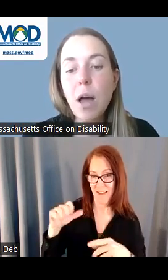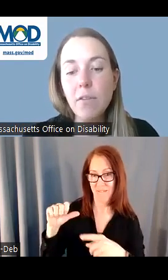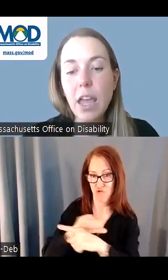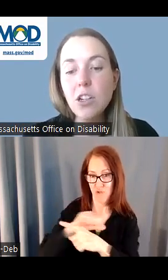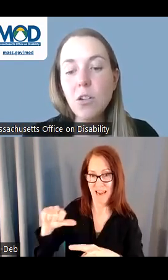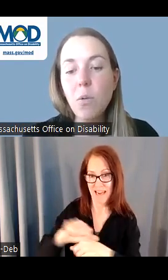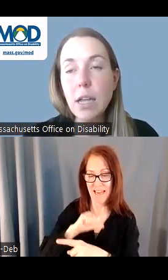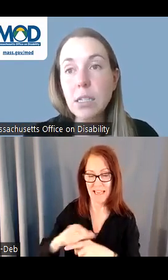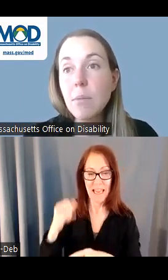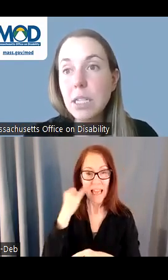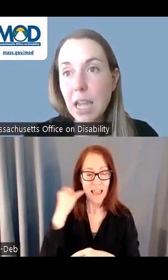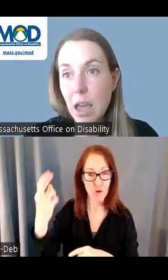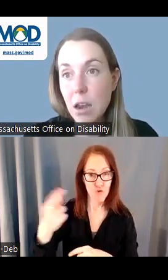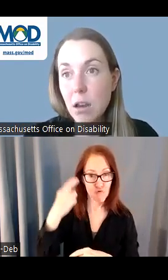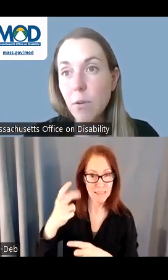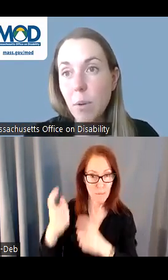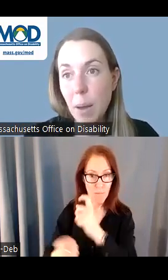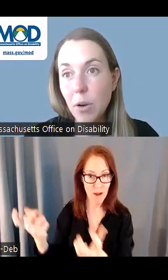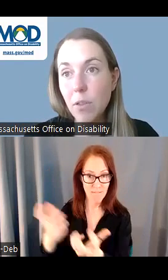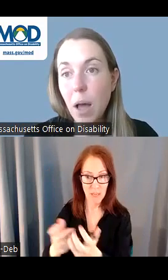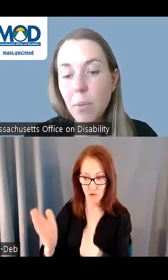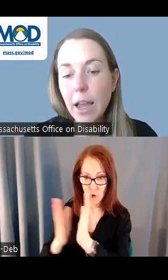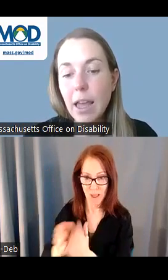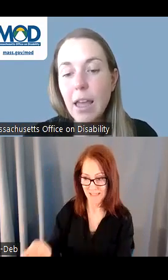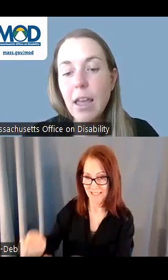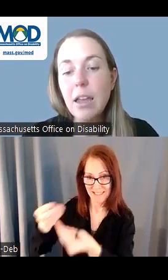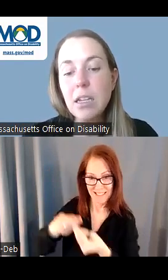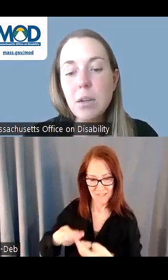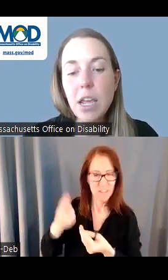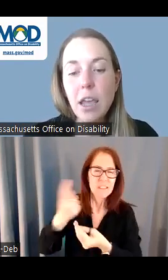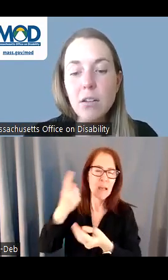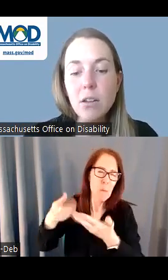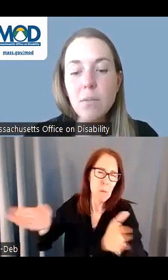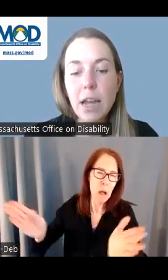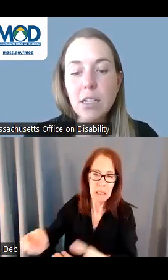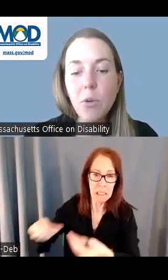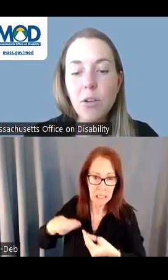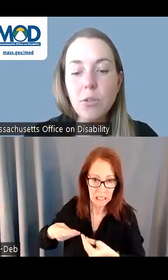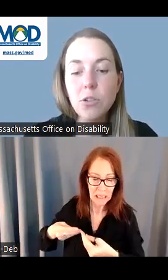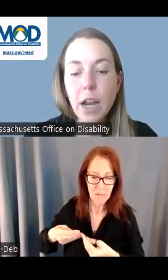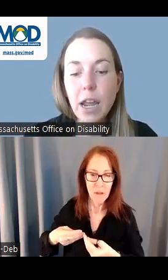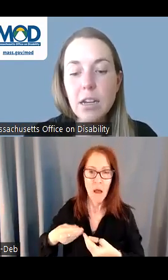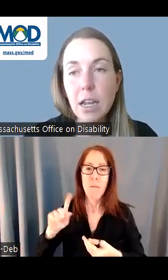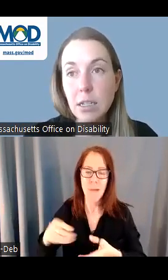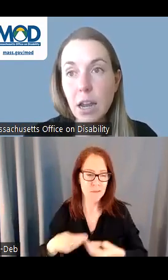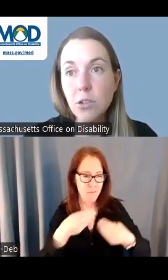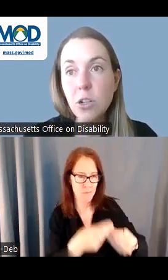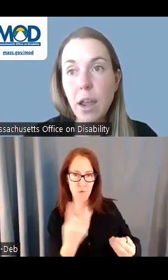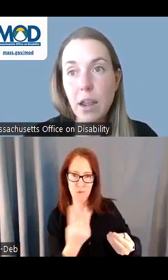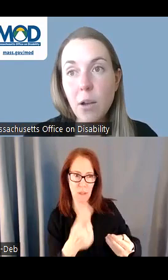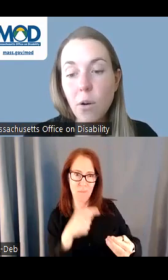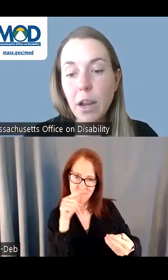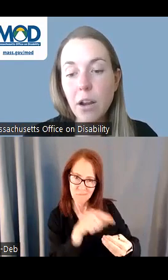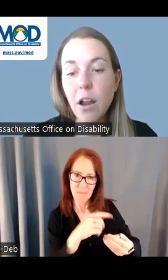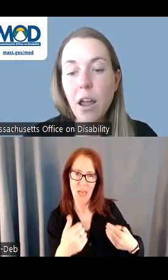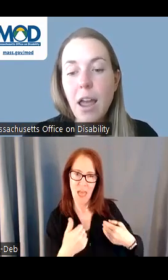reasonable modification request comes in from a member of the public, it needs to be handled by someone who's trained as a Title II